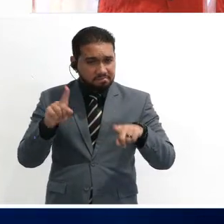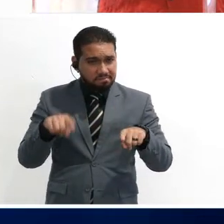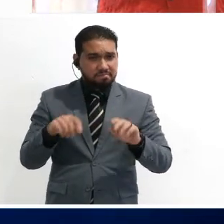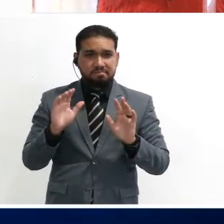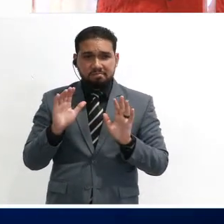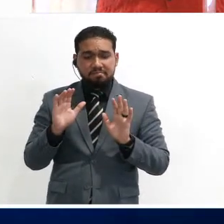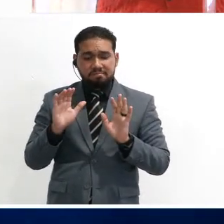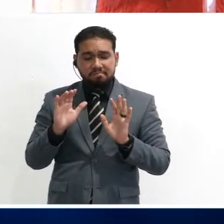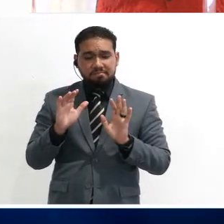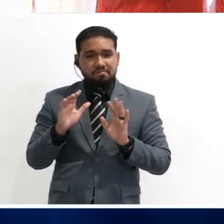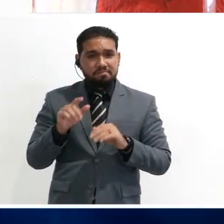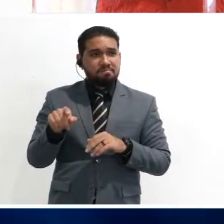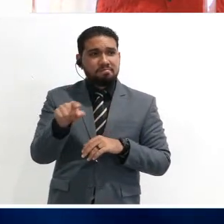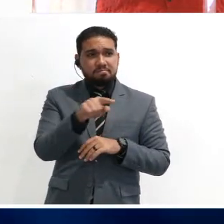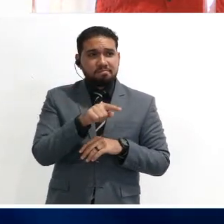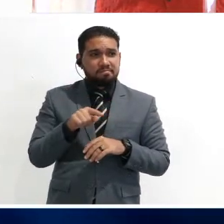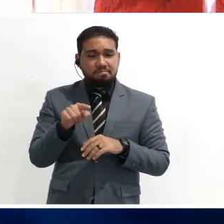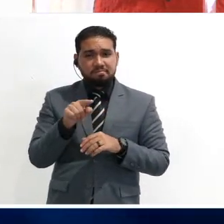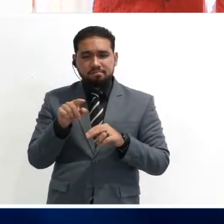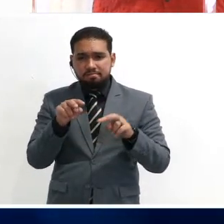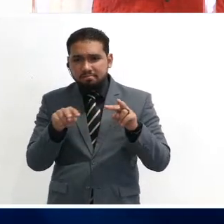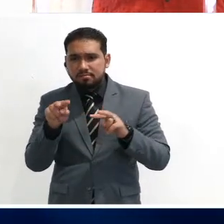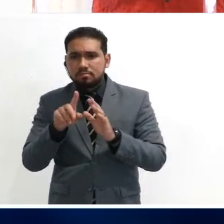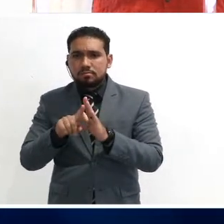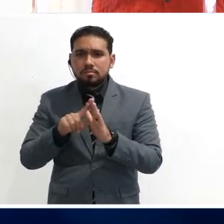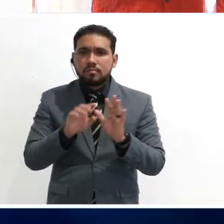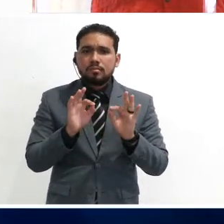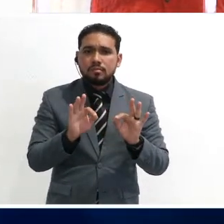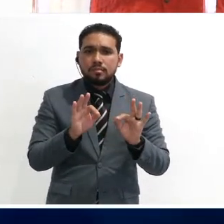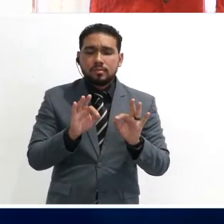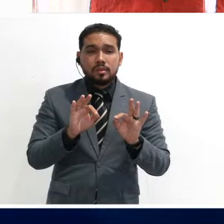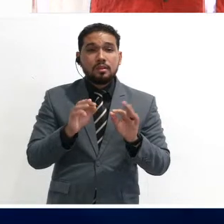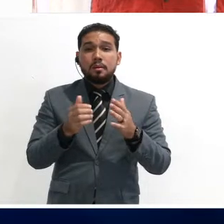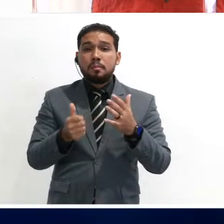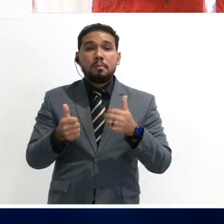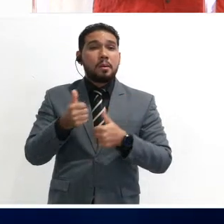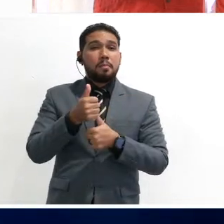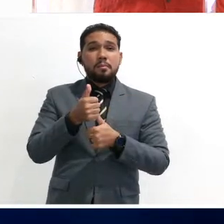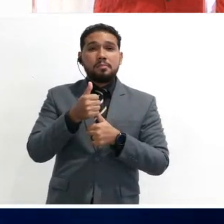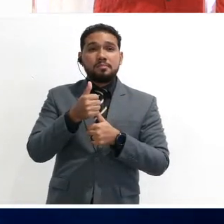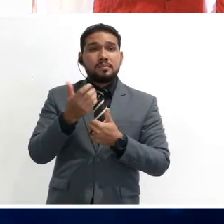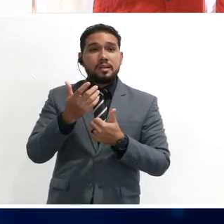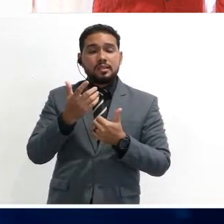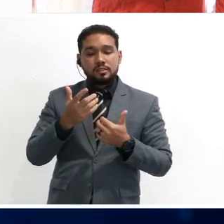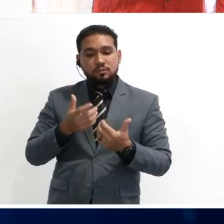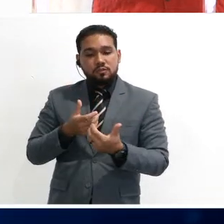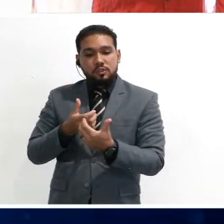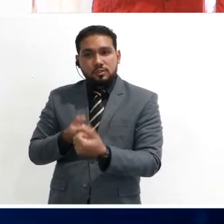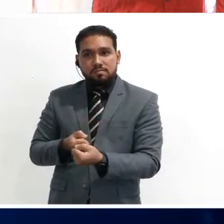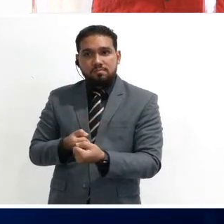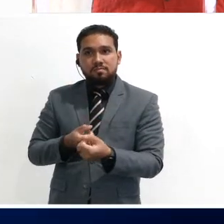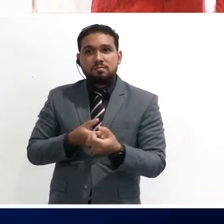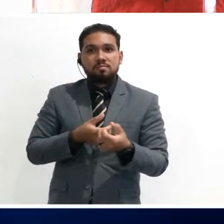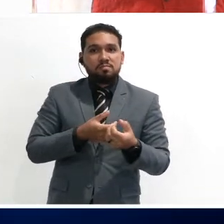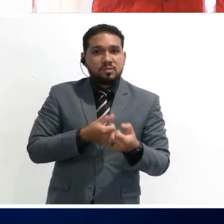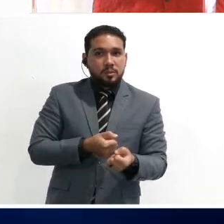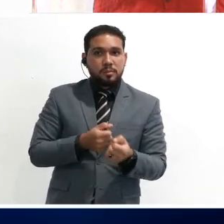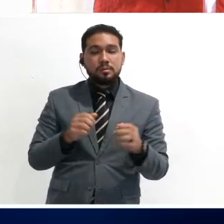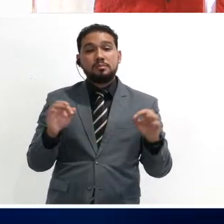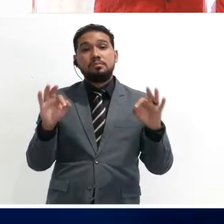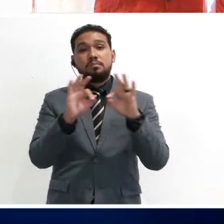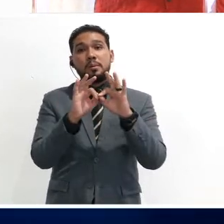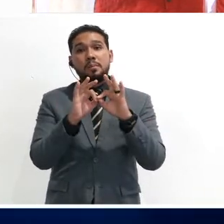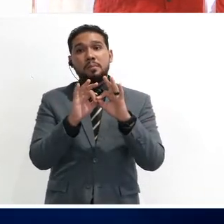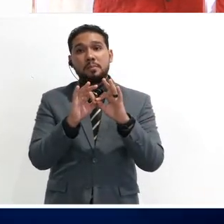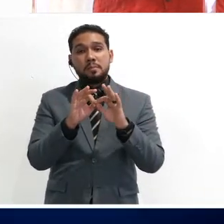There's other package reliability issues. One of them is called electromigration. So that's